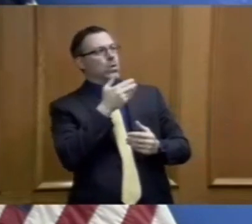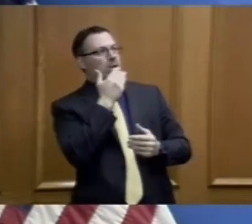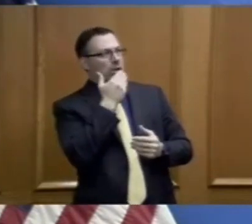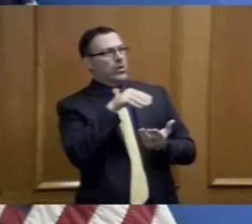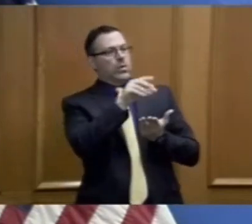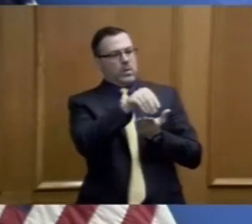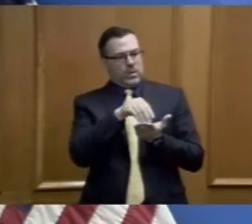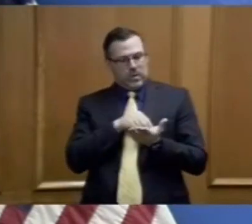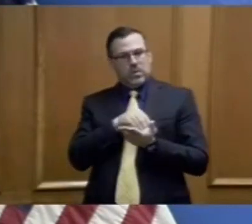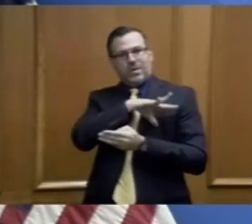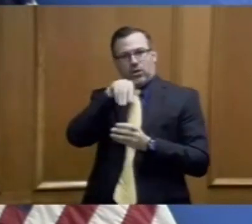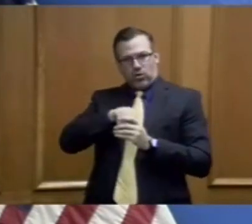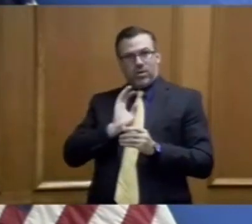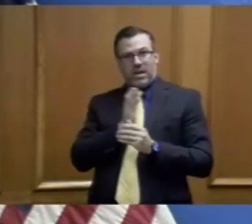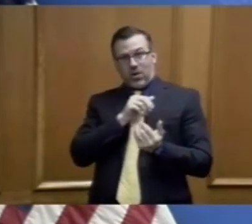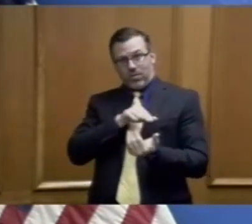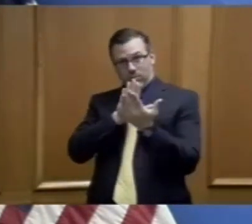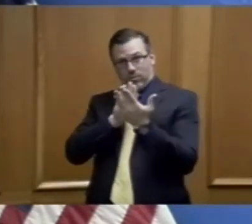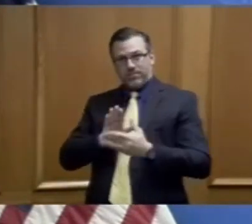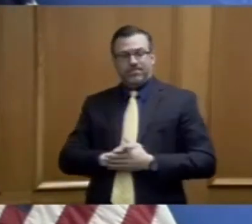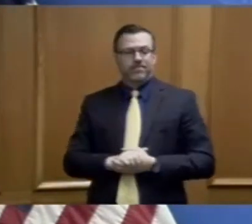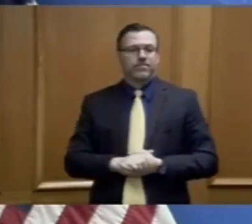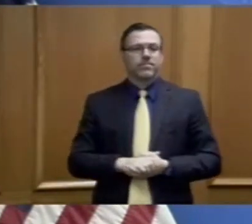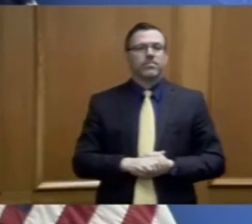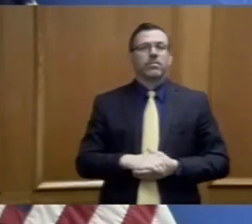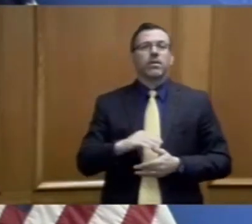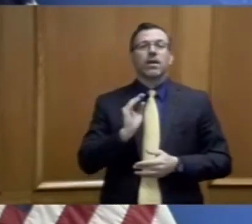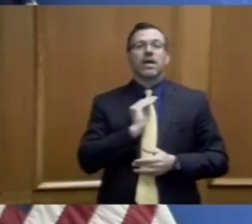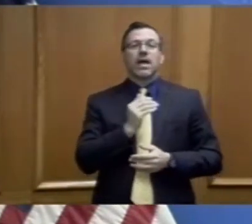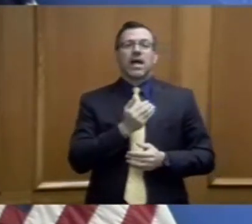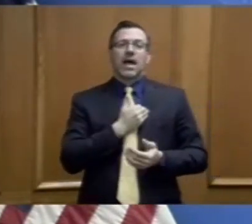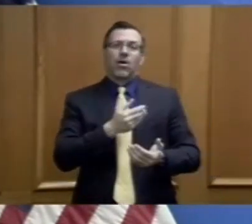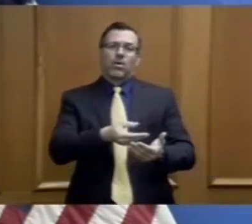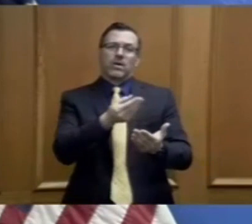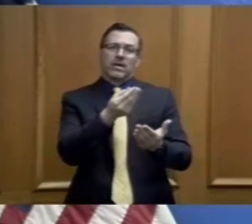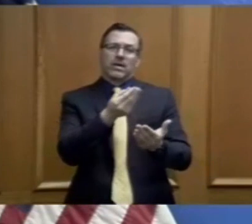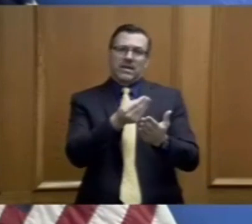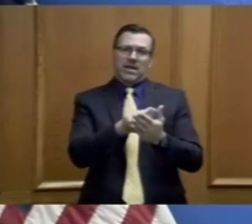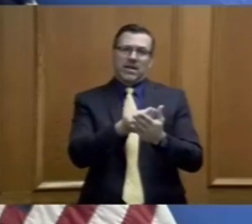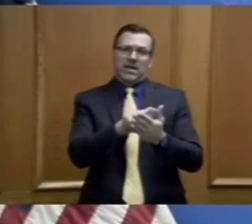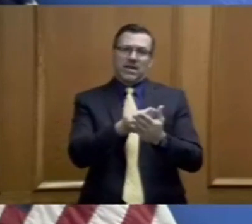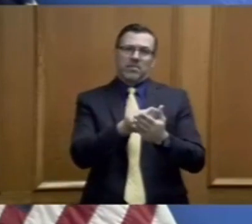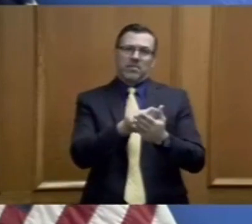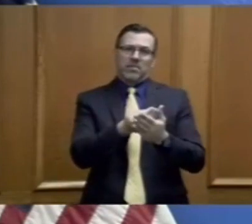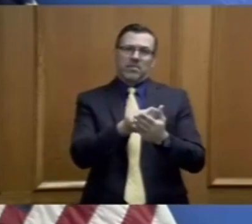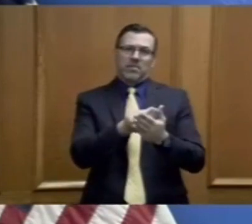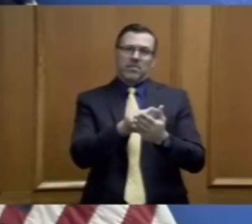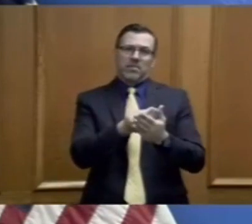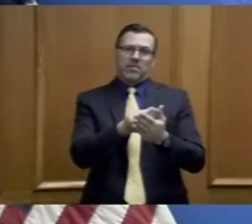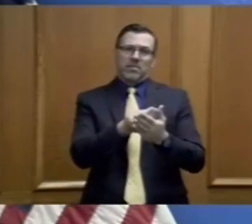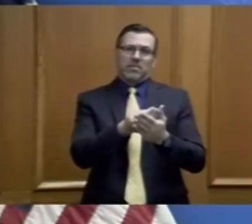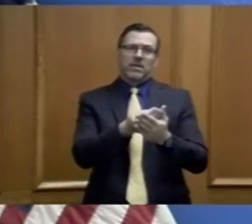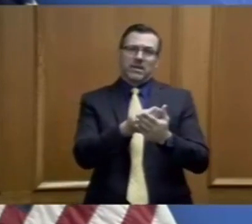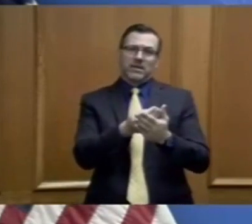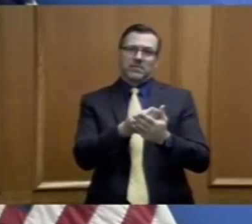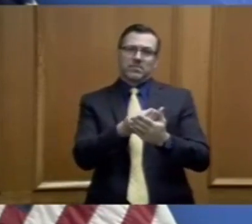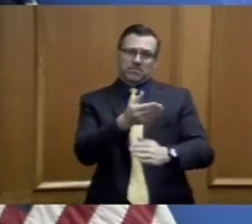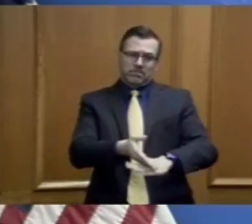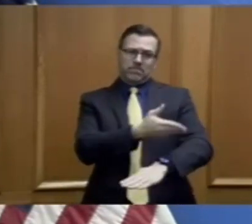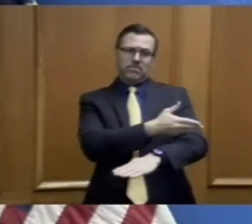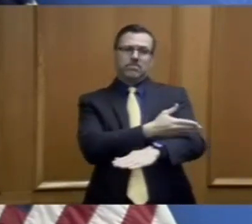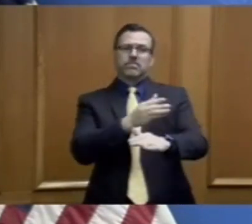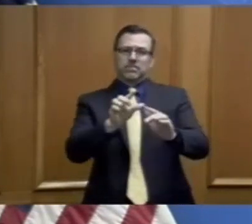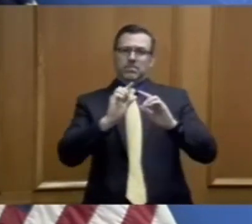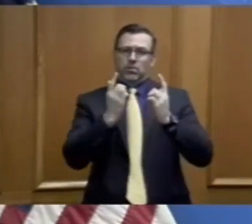approach. Our Economic Recovery Group will work unified